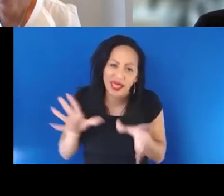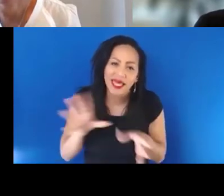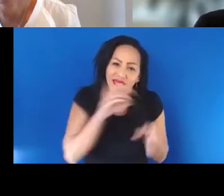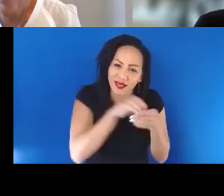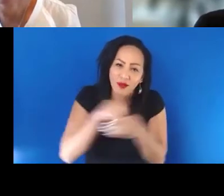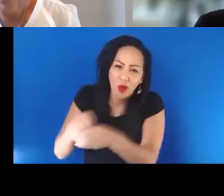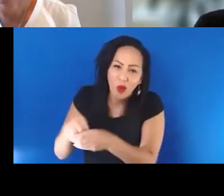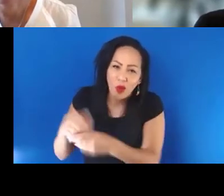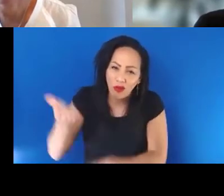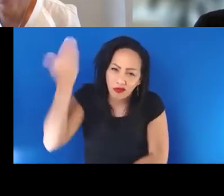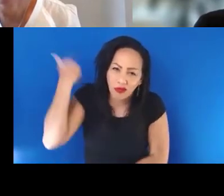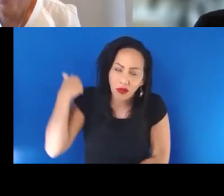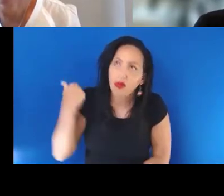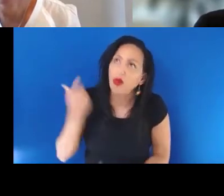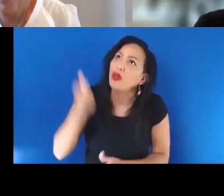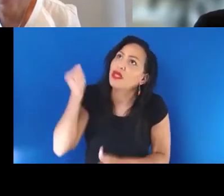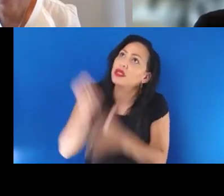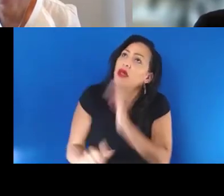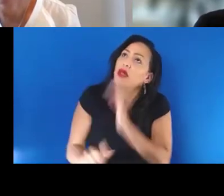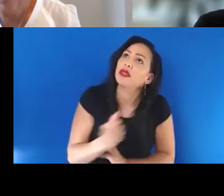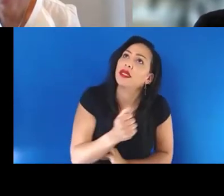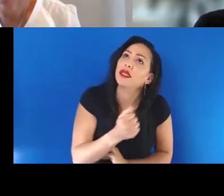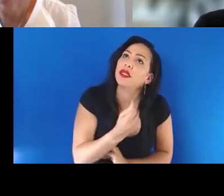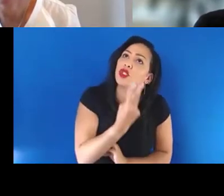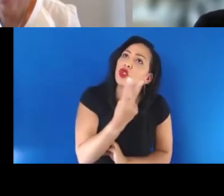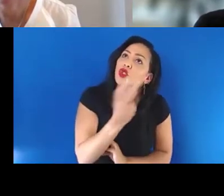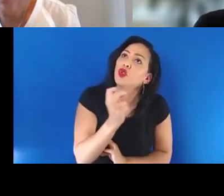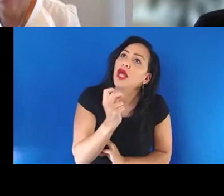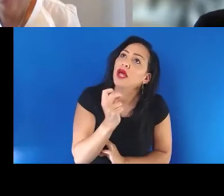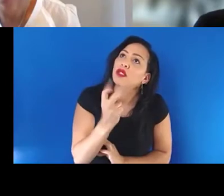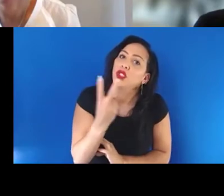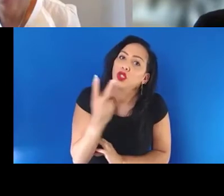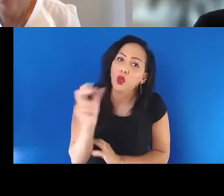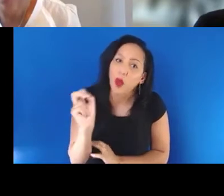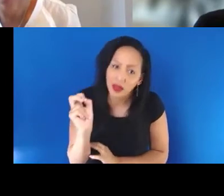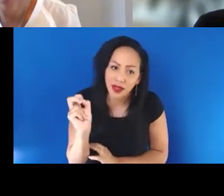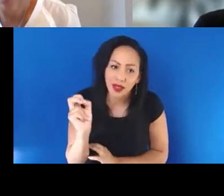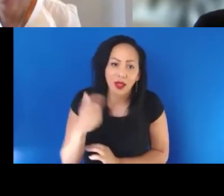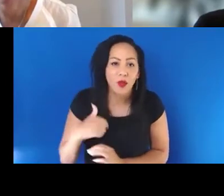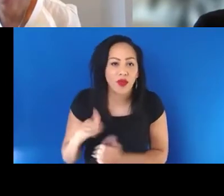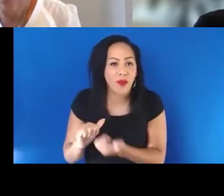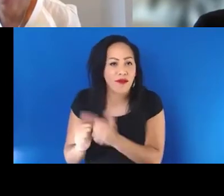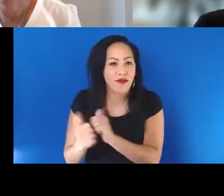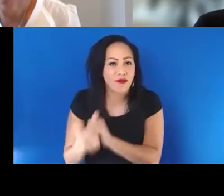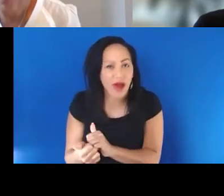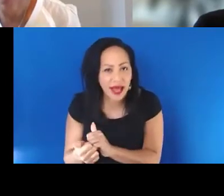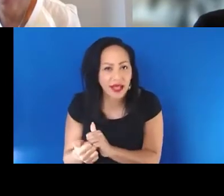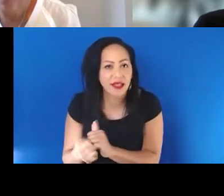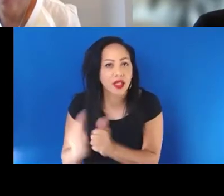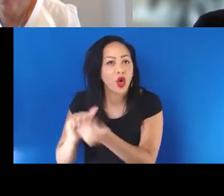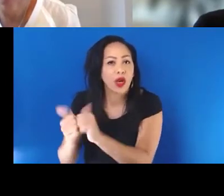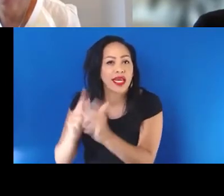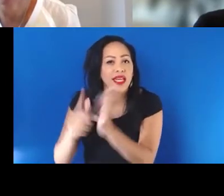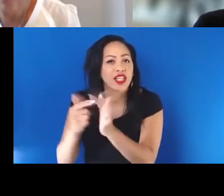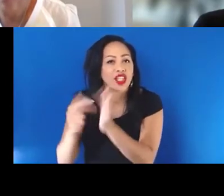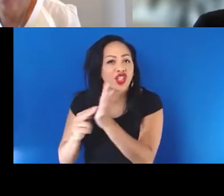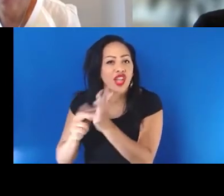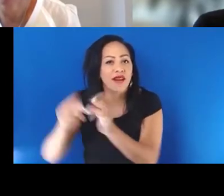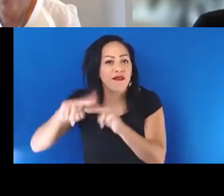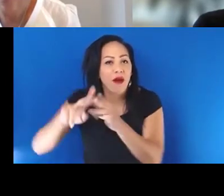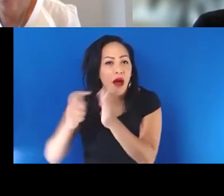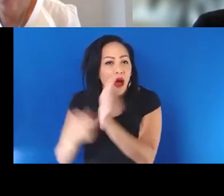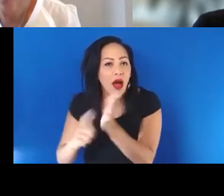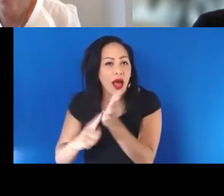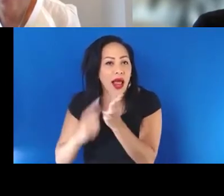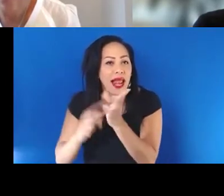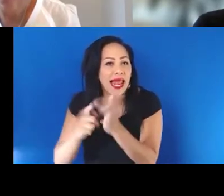of 2020 with my friend and colleague, Jennifer Lentfer. Some of you might know her. We started, you